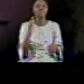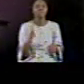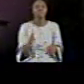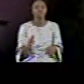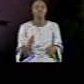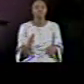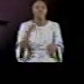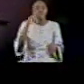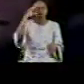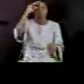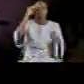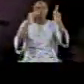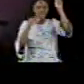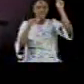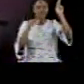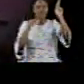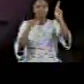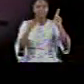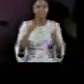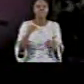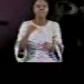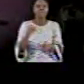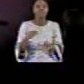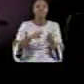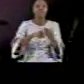bring them out bring them out